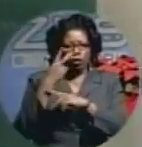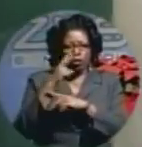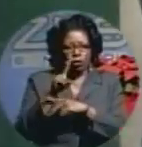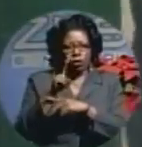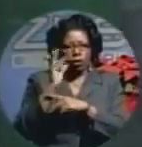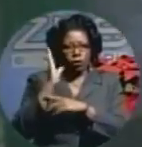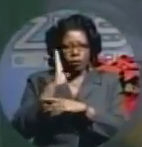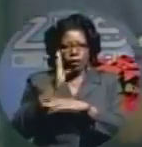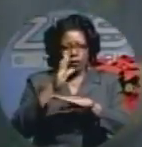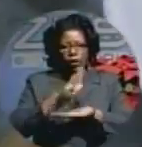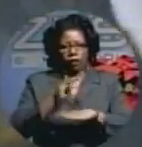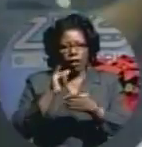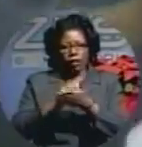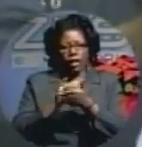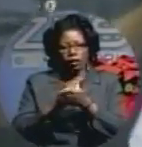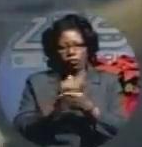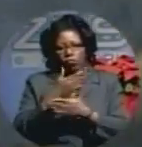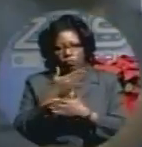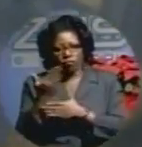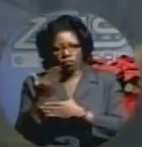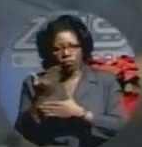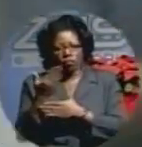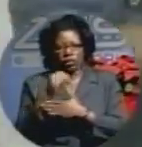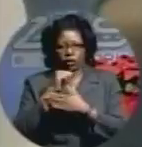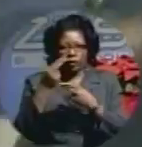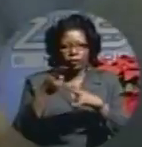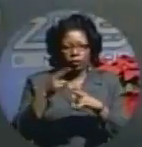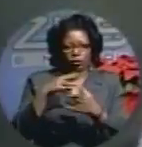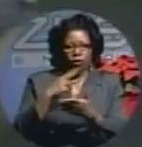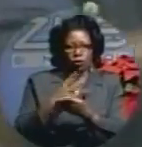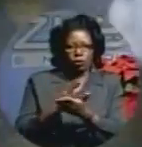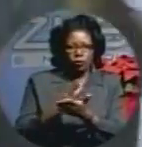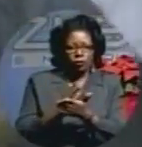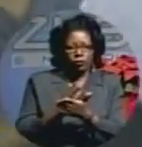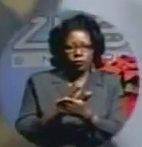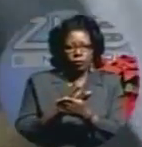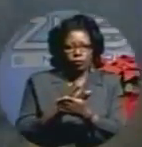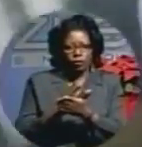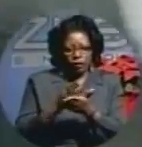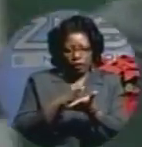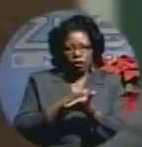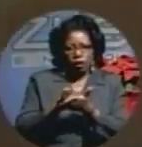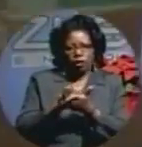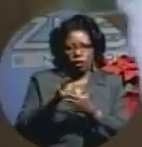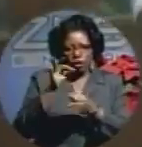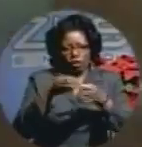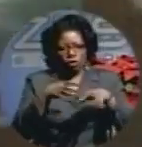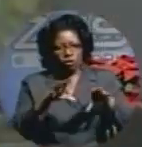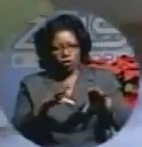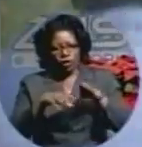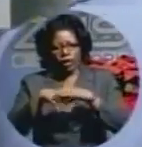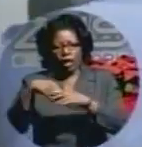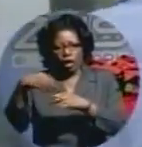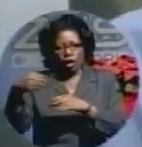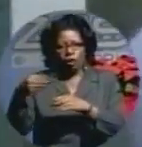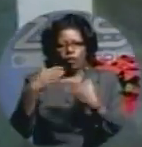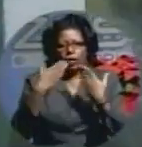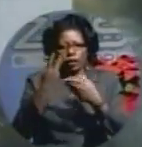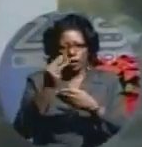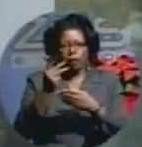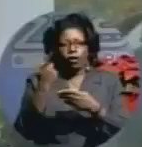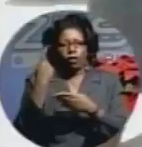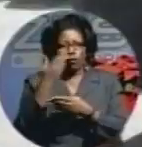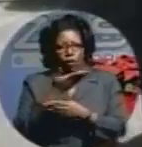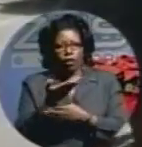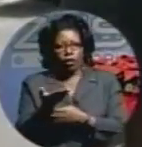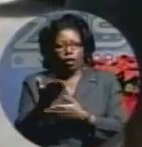be satisfied that something untoward was not going on. He then discharged the jury after thanking them for their service.